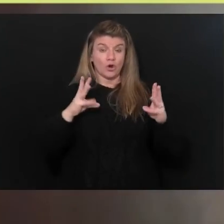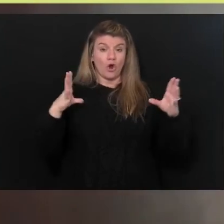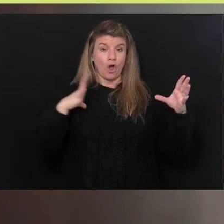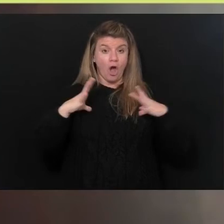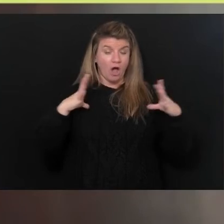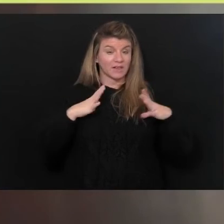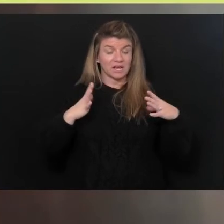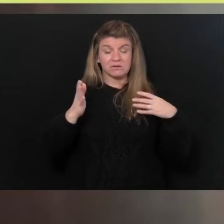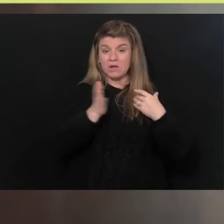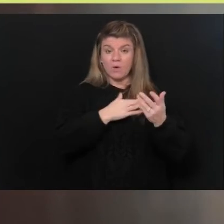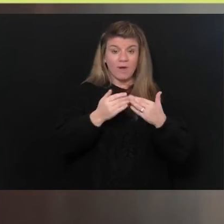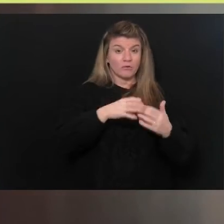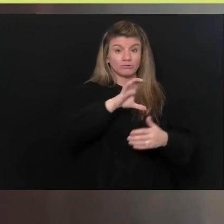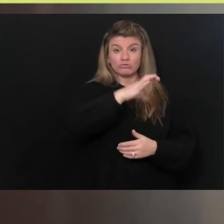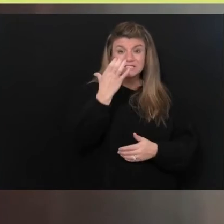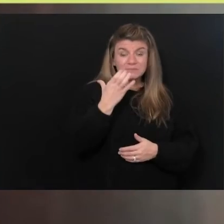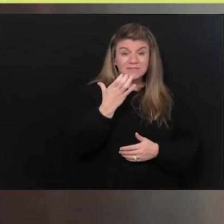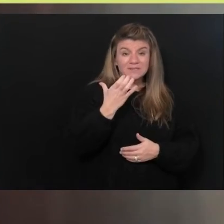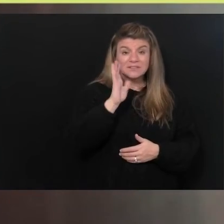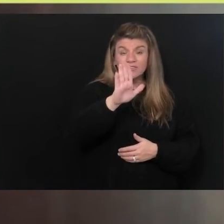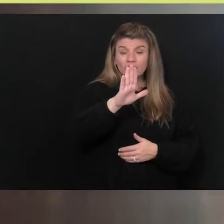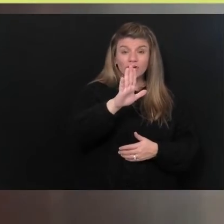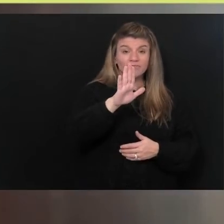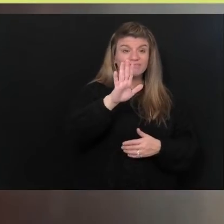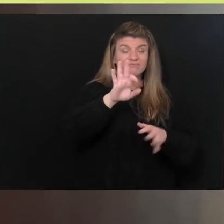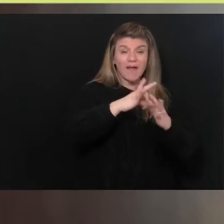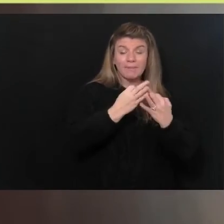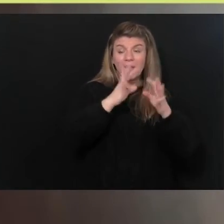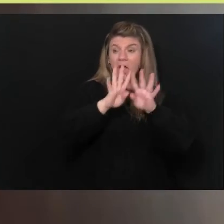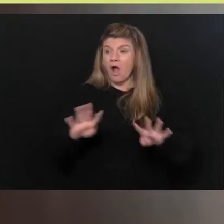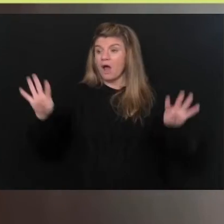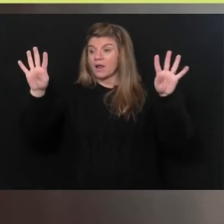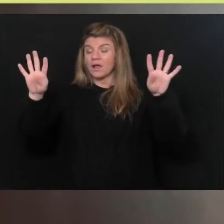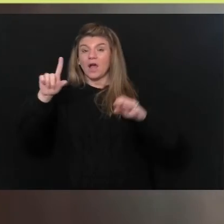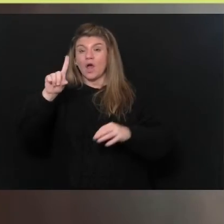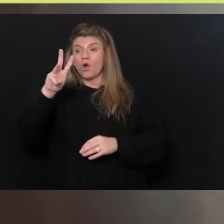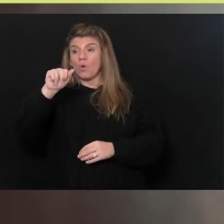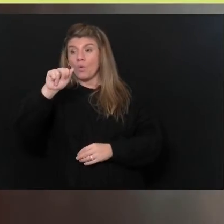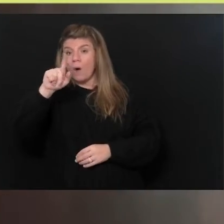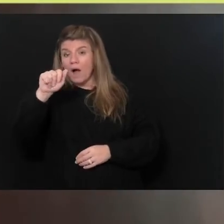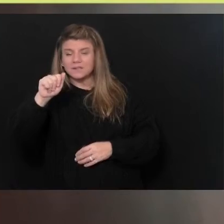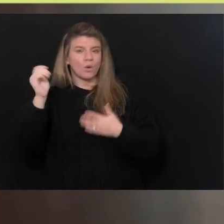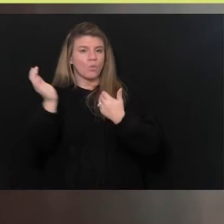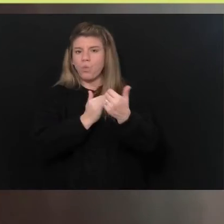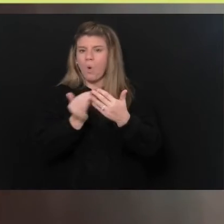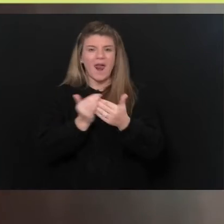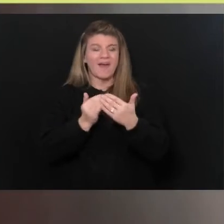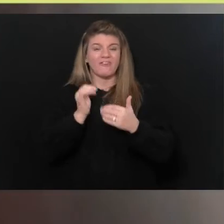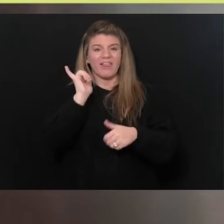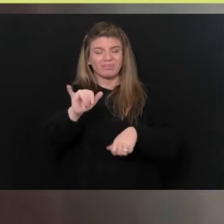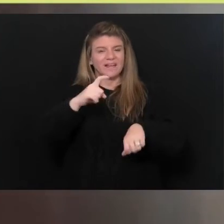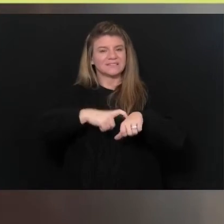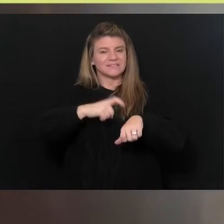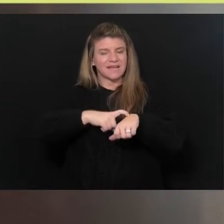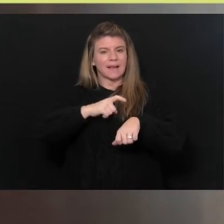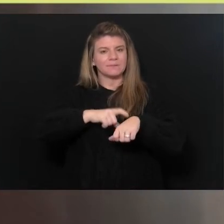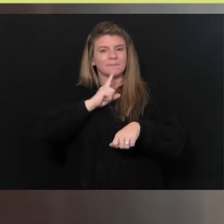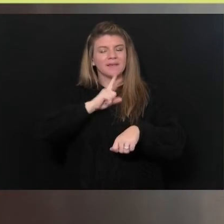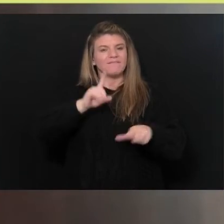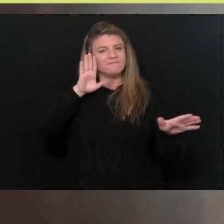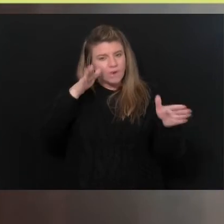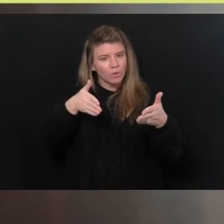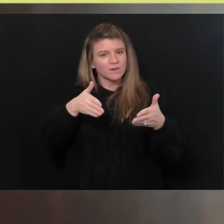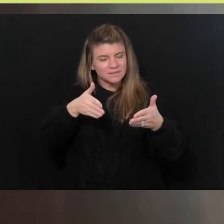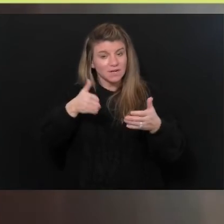holiday, whether it's Christmas for your family or Hanukkah or Kwanzaa or whatever it is, This is a time that we have to be particularly